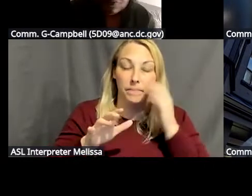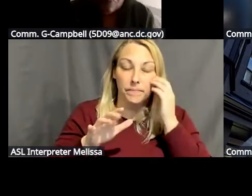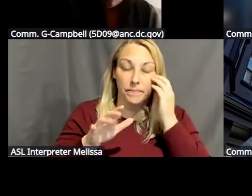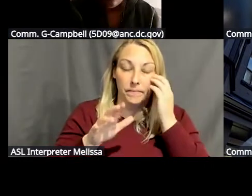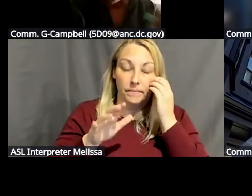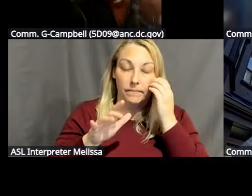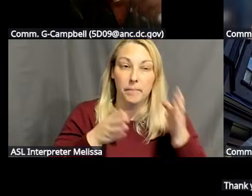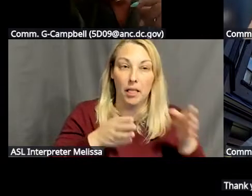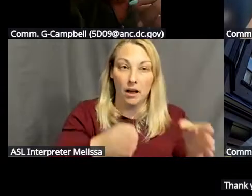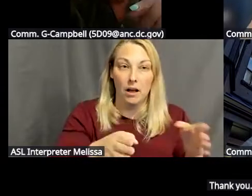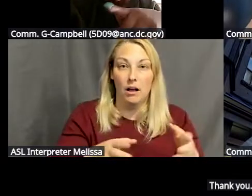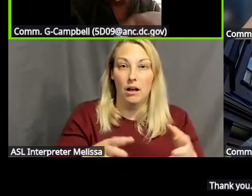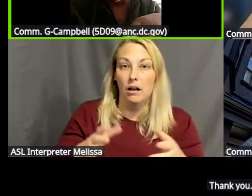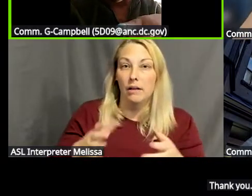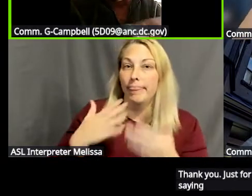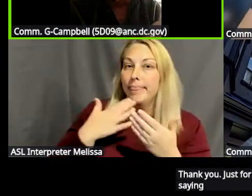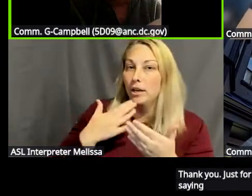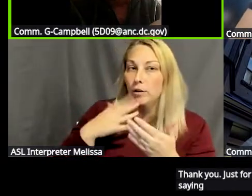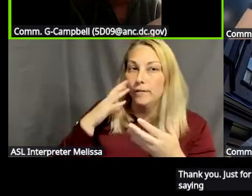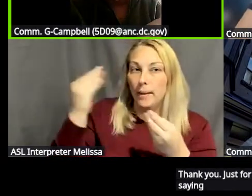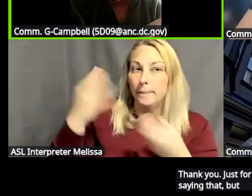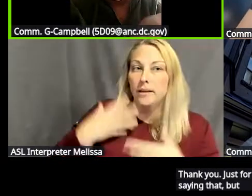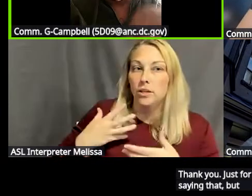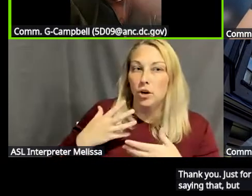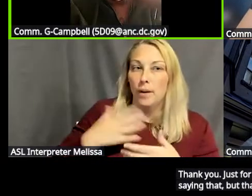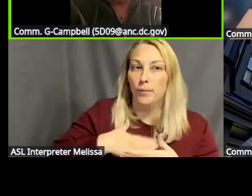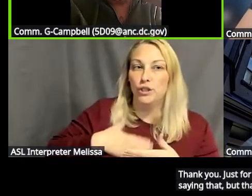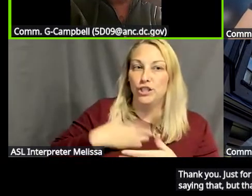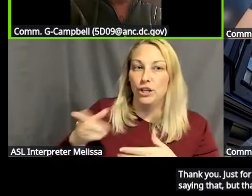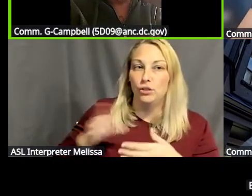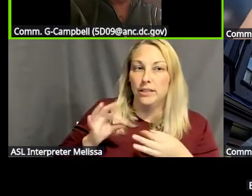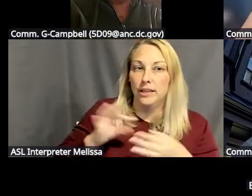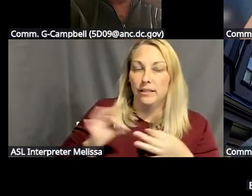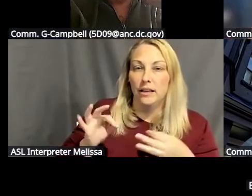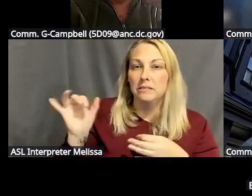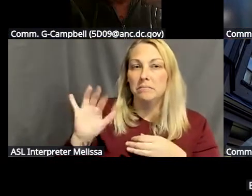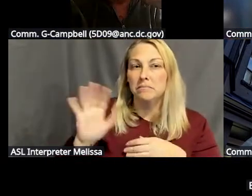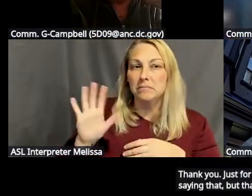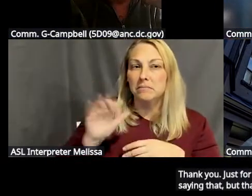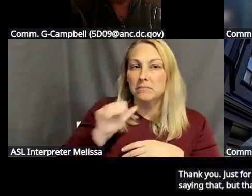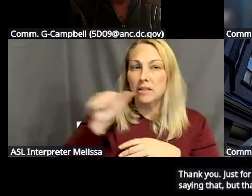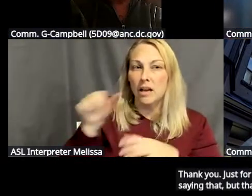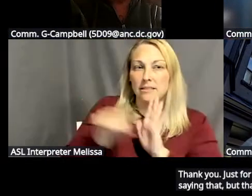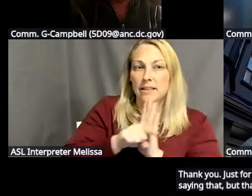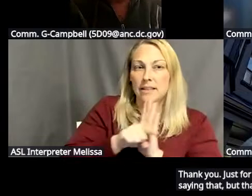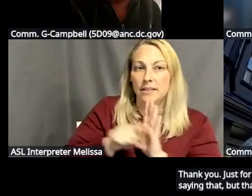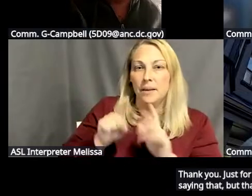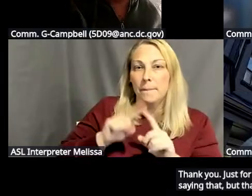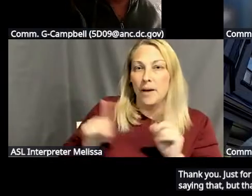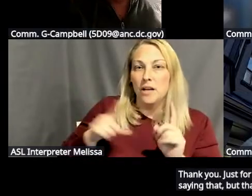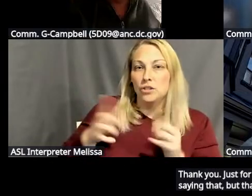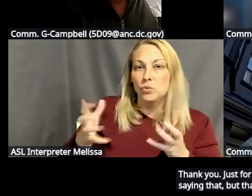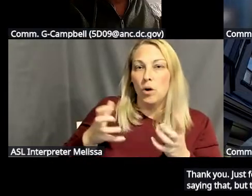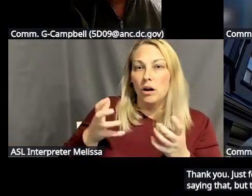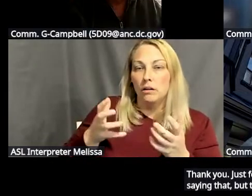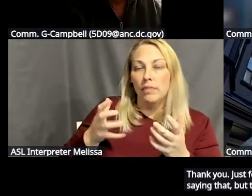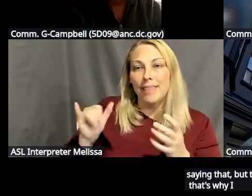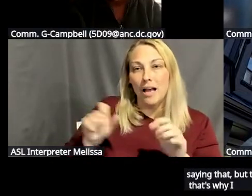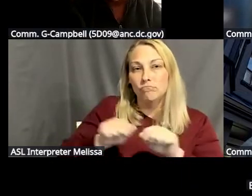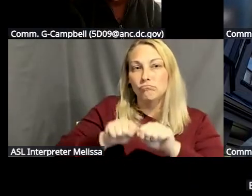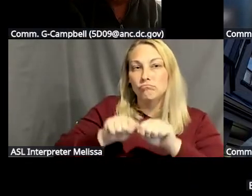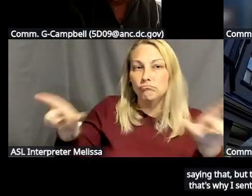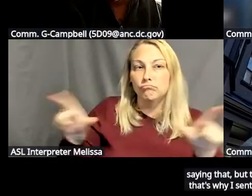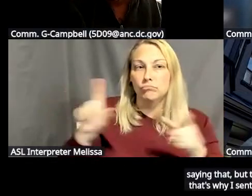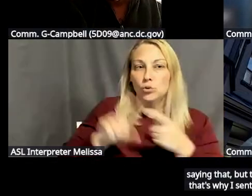I appreciate you saying that, but But I'm gonna reach out to you though. Yeah, it's not anything negative. I just wanted, that's why I sent the email in private to